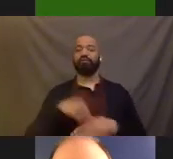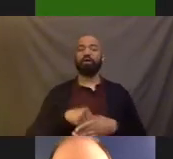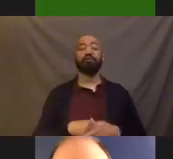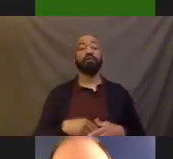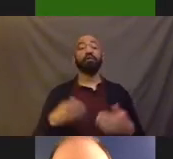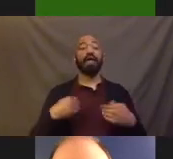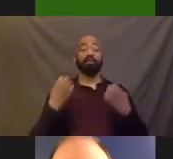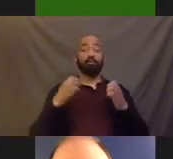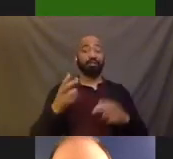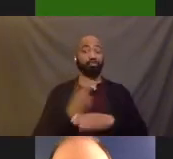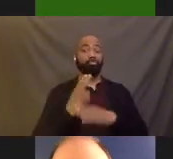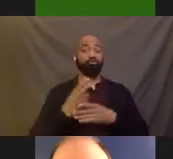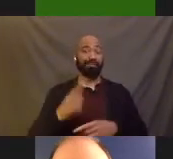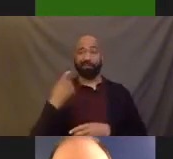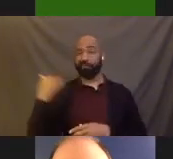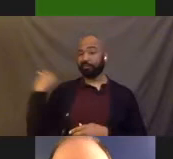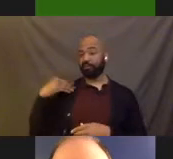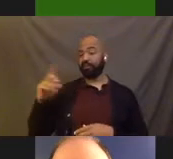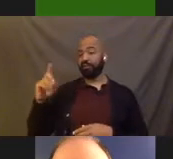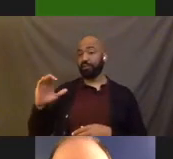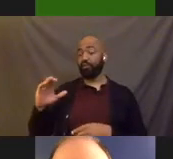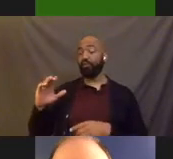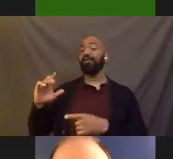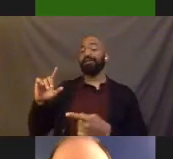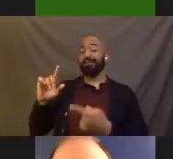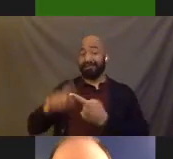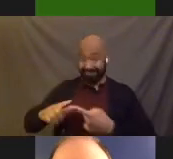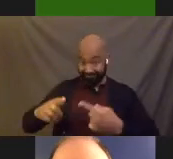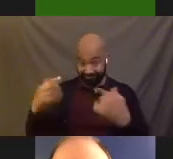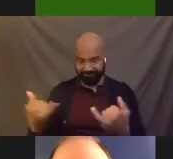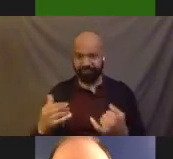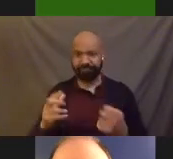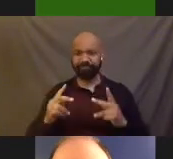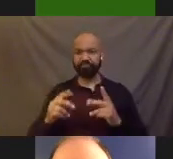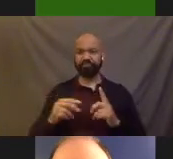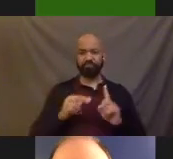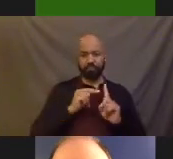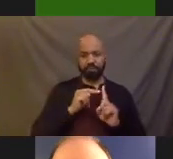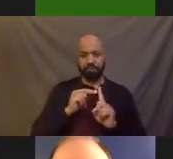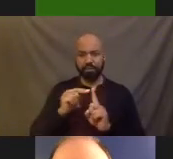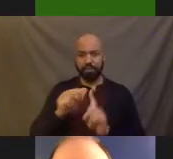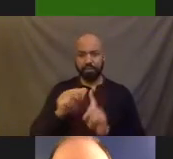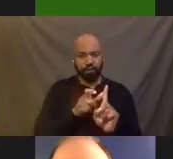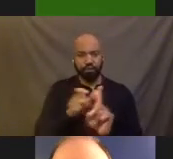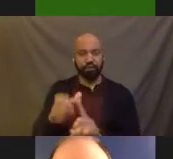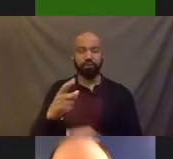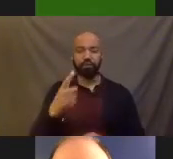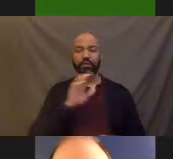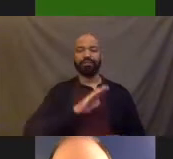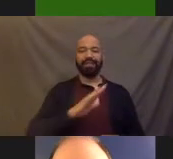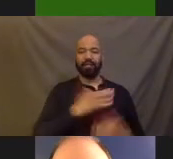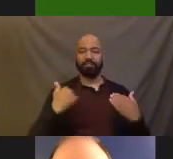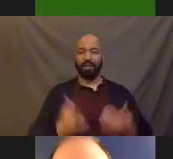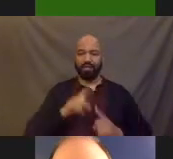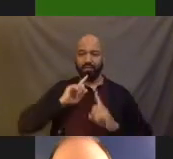December. Since time has passed and people are monitored for the response to this vaccine, it